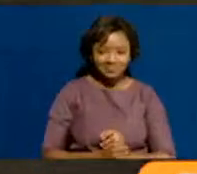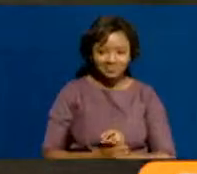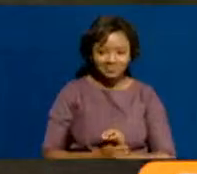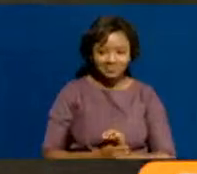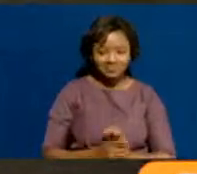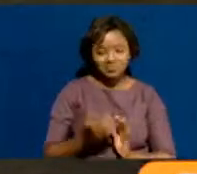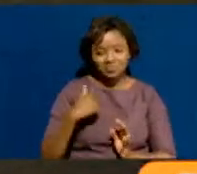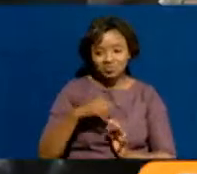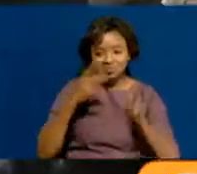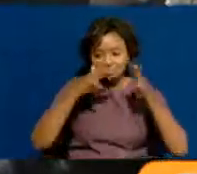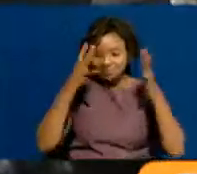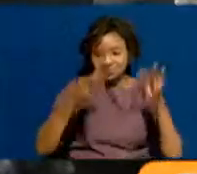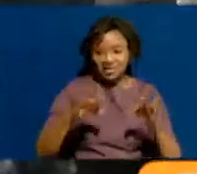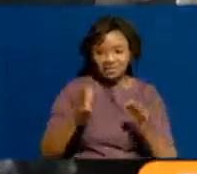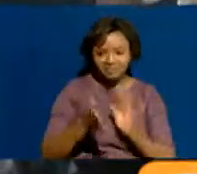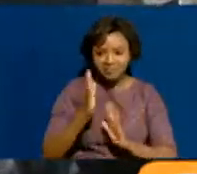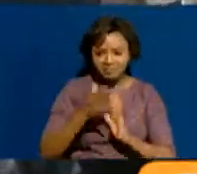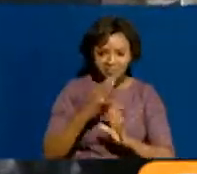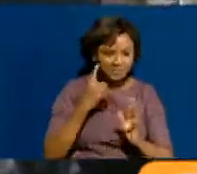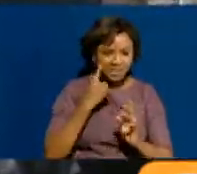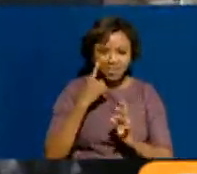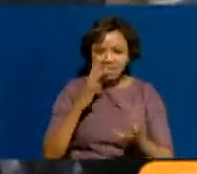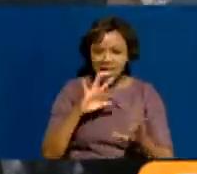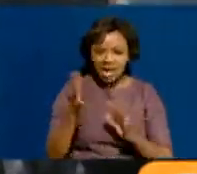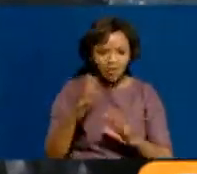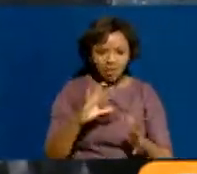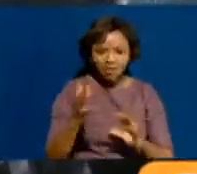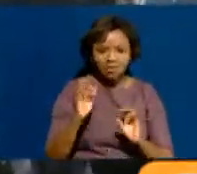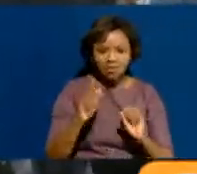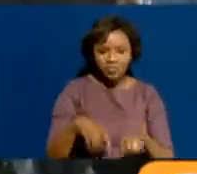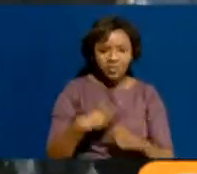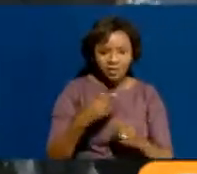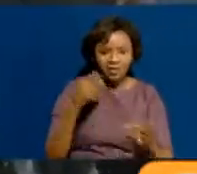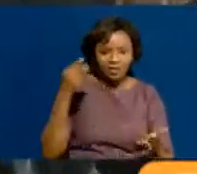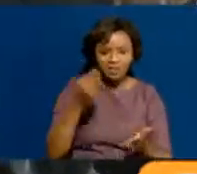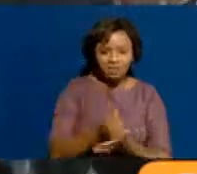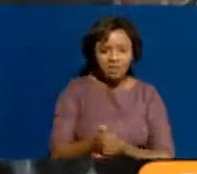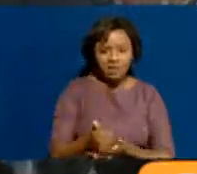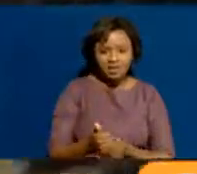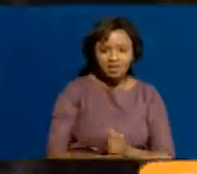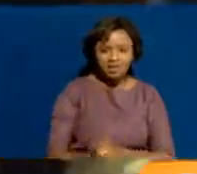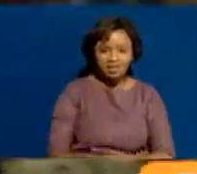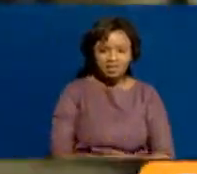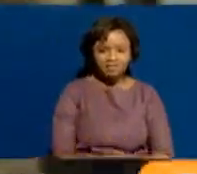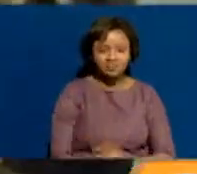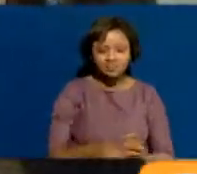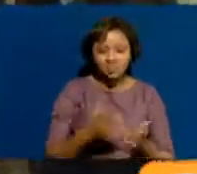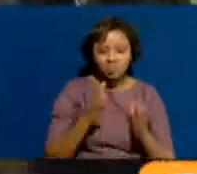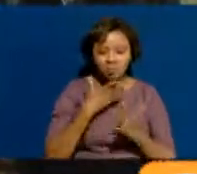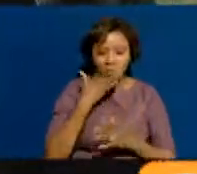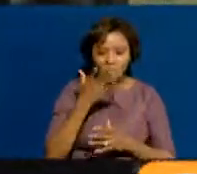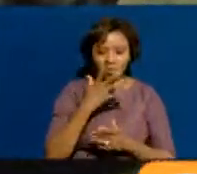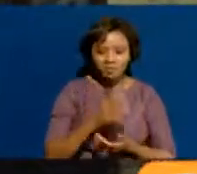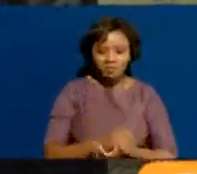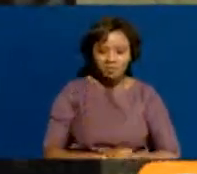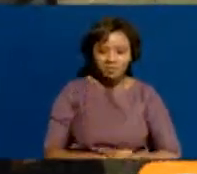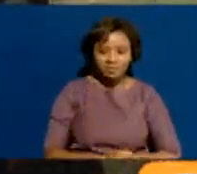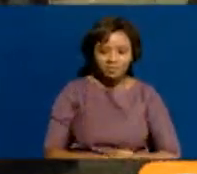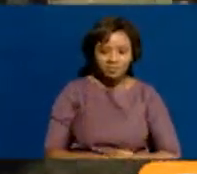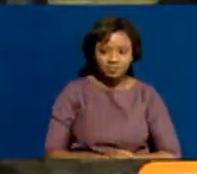have no choice but to quickly look for a few extra dollars to purchase warmer attire. How many